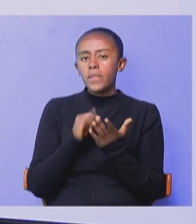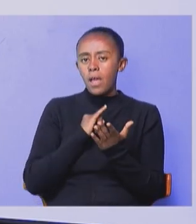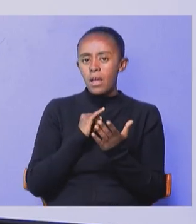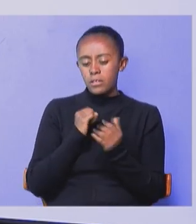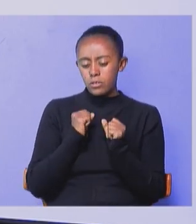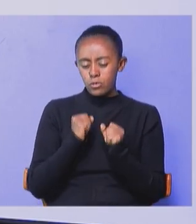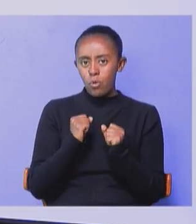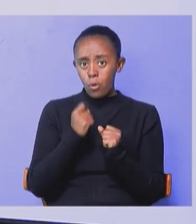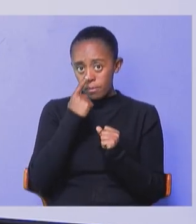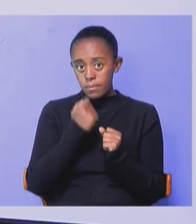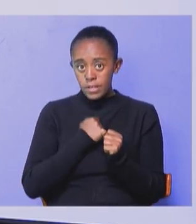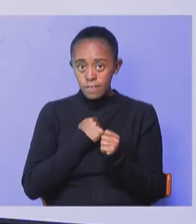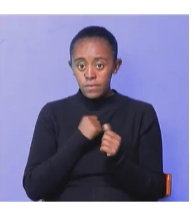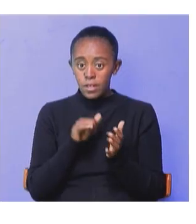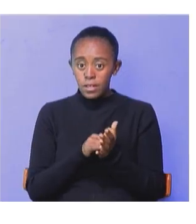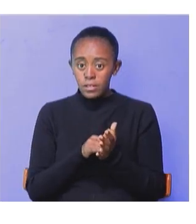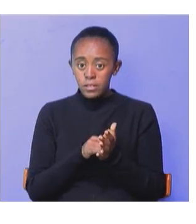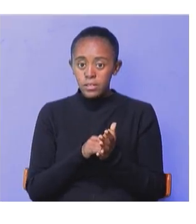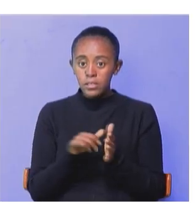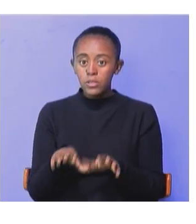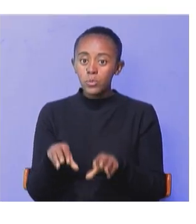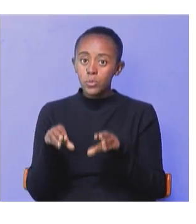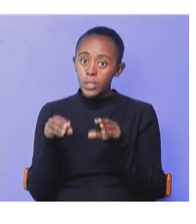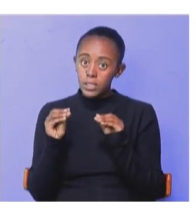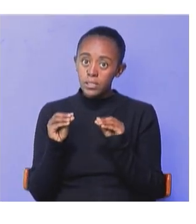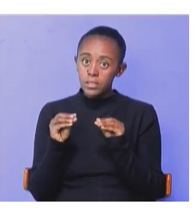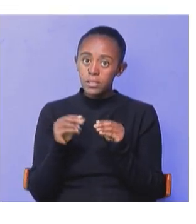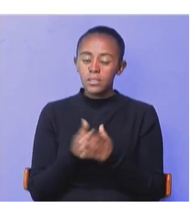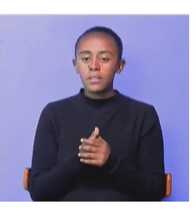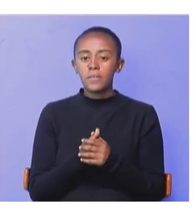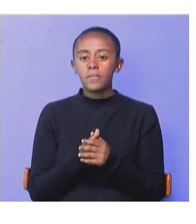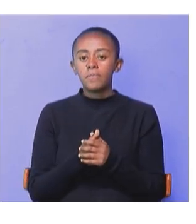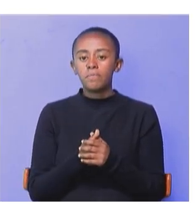strongly believe that students